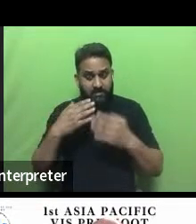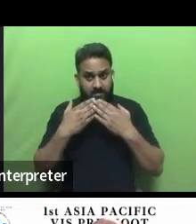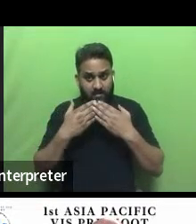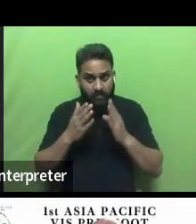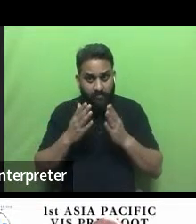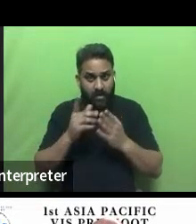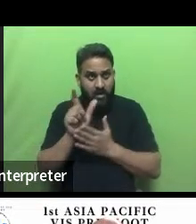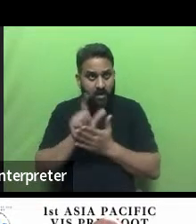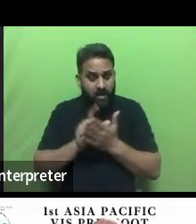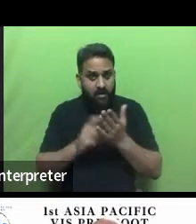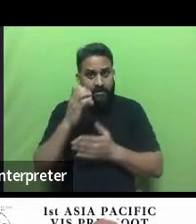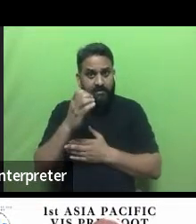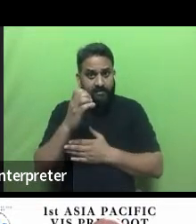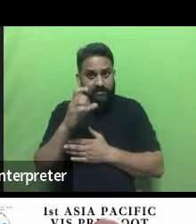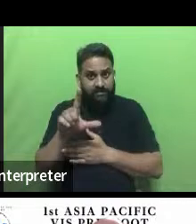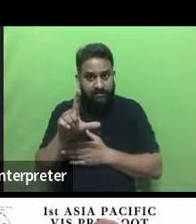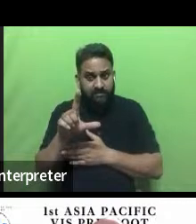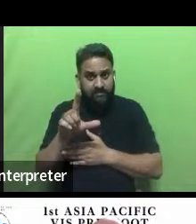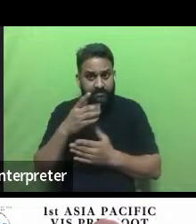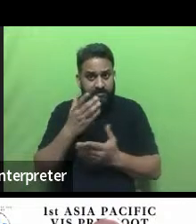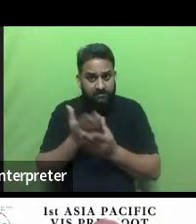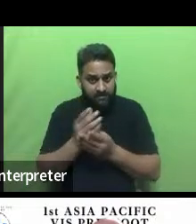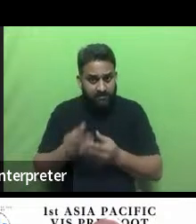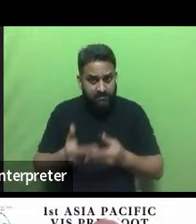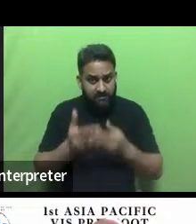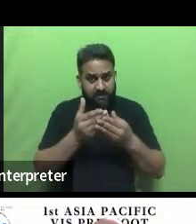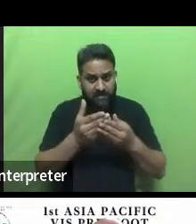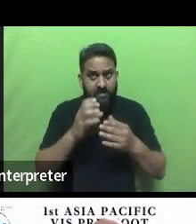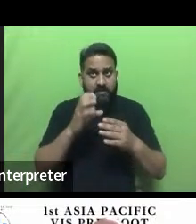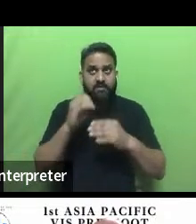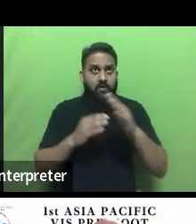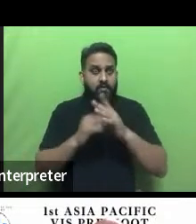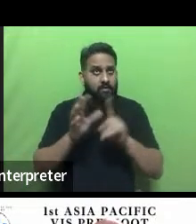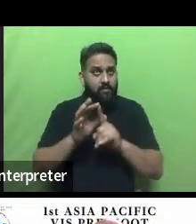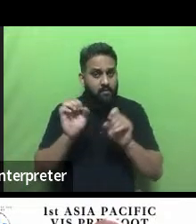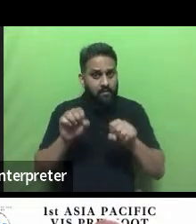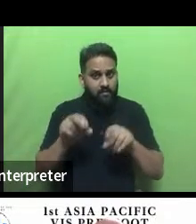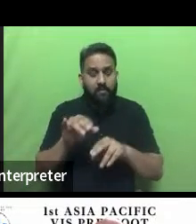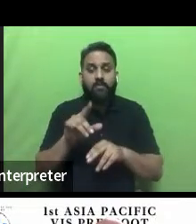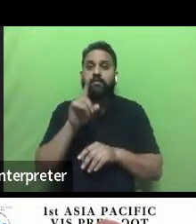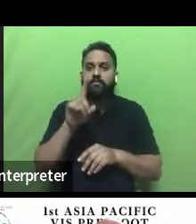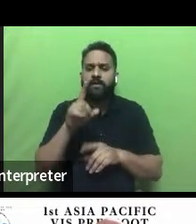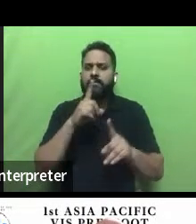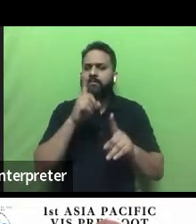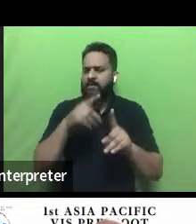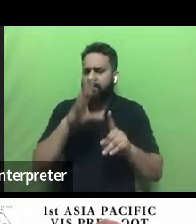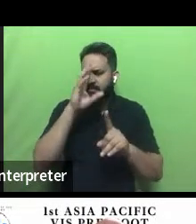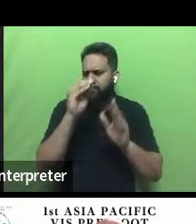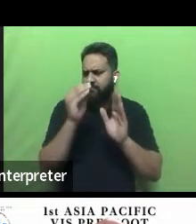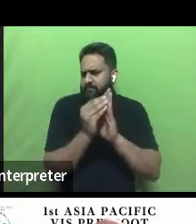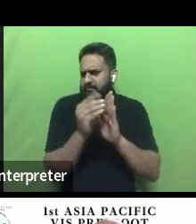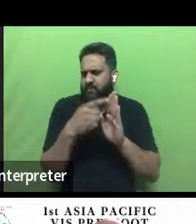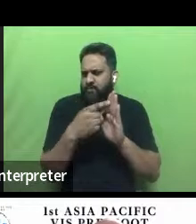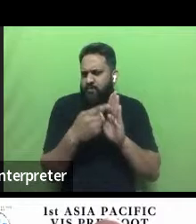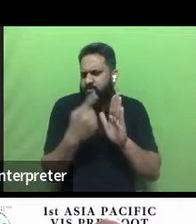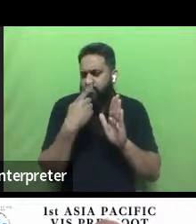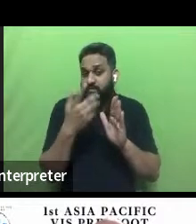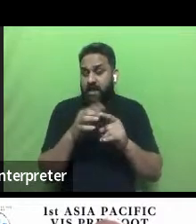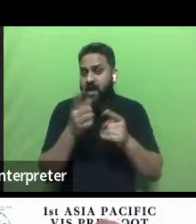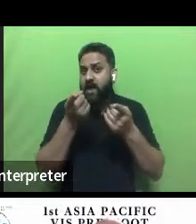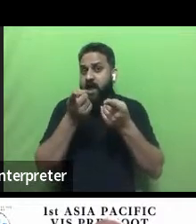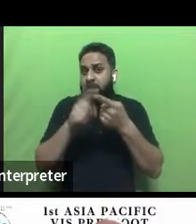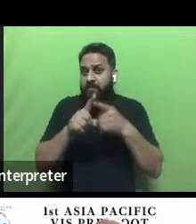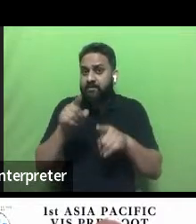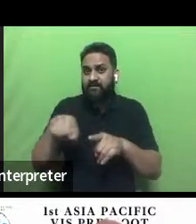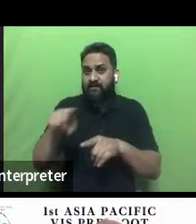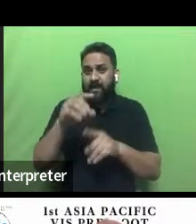of credit such that the contract could be performed. What must also be noted is that even in instances where Ms.